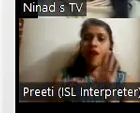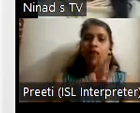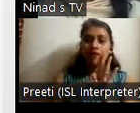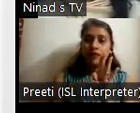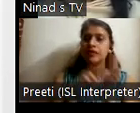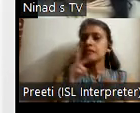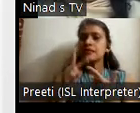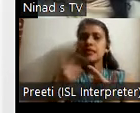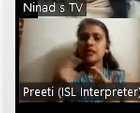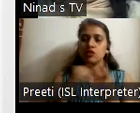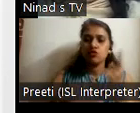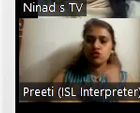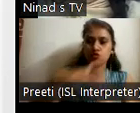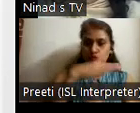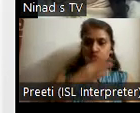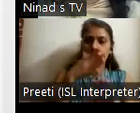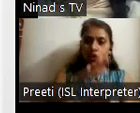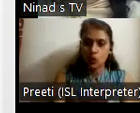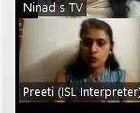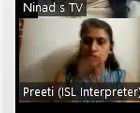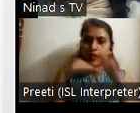social inclusion within the